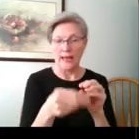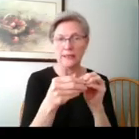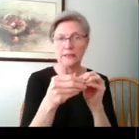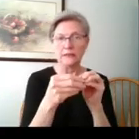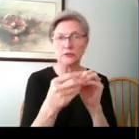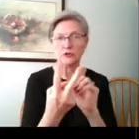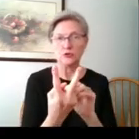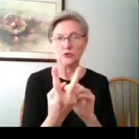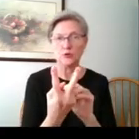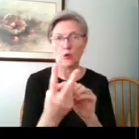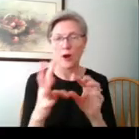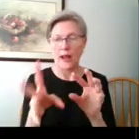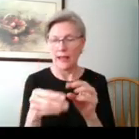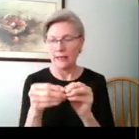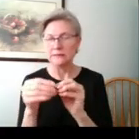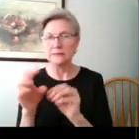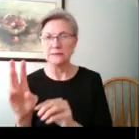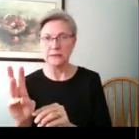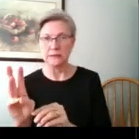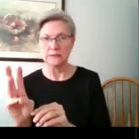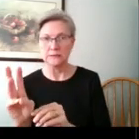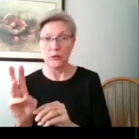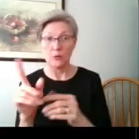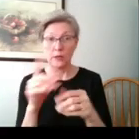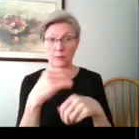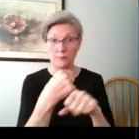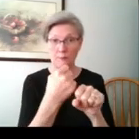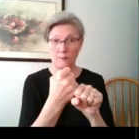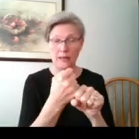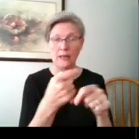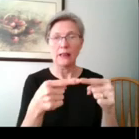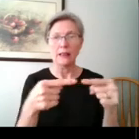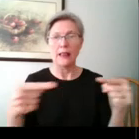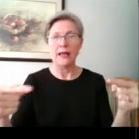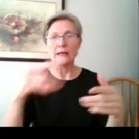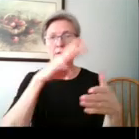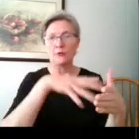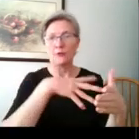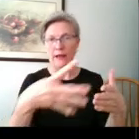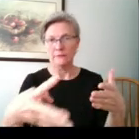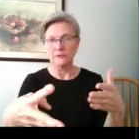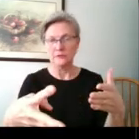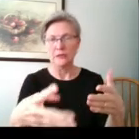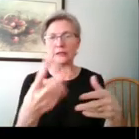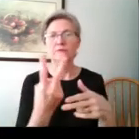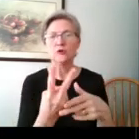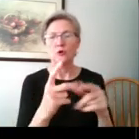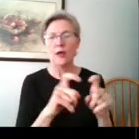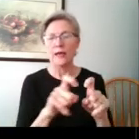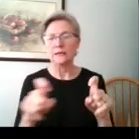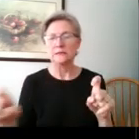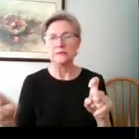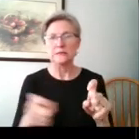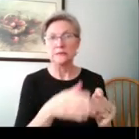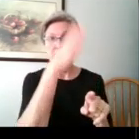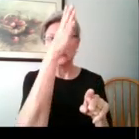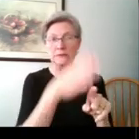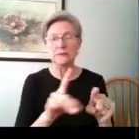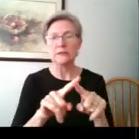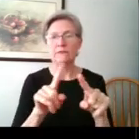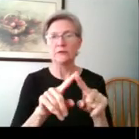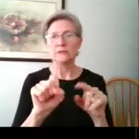6, and we can create line plots that have 2 axes with different scales, right? And those scales have different